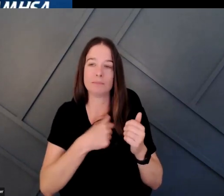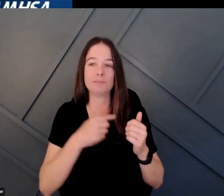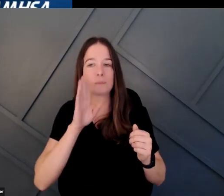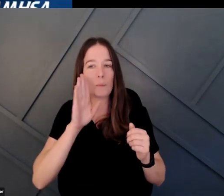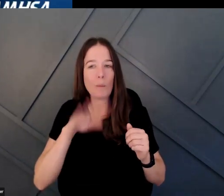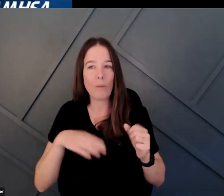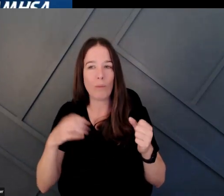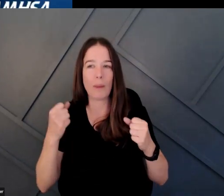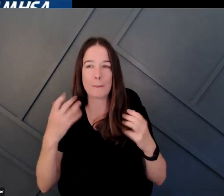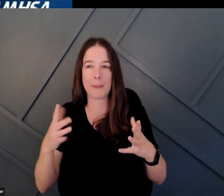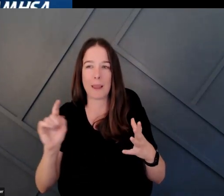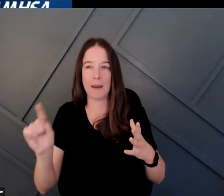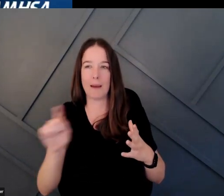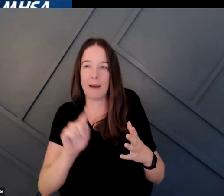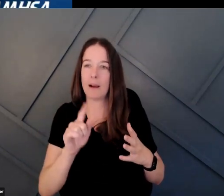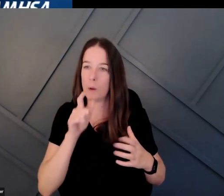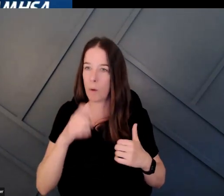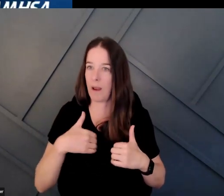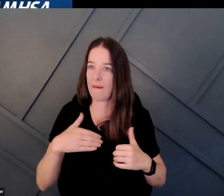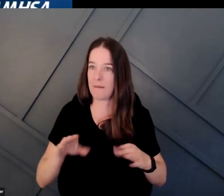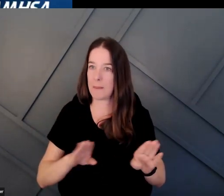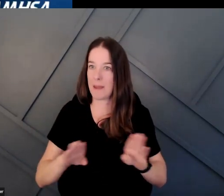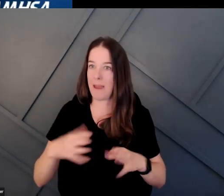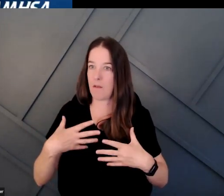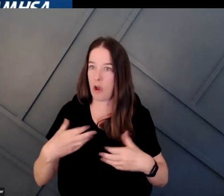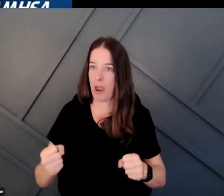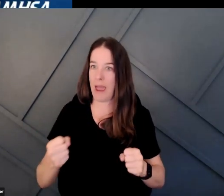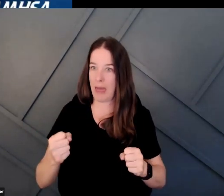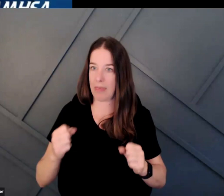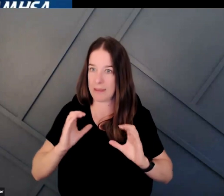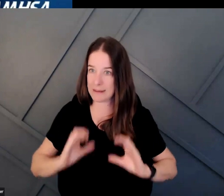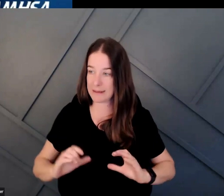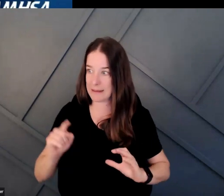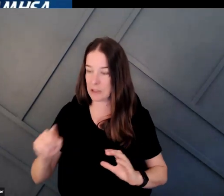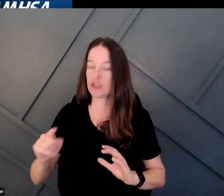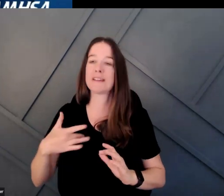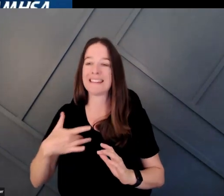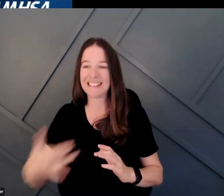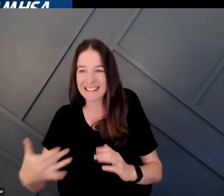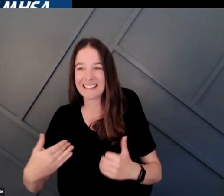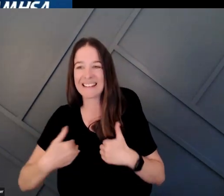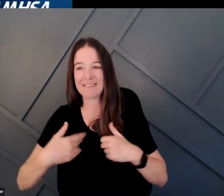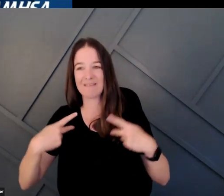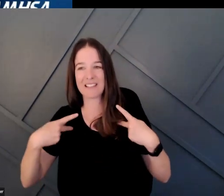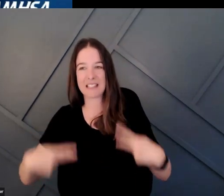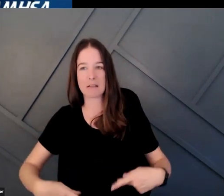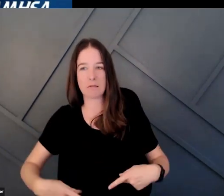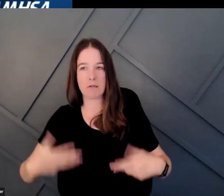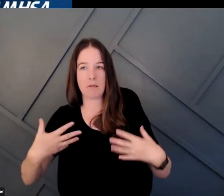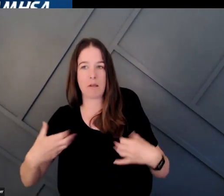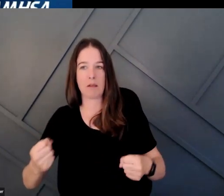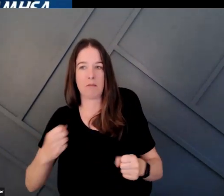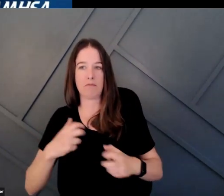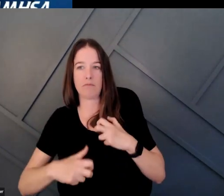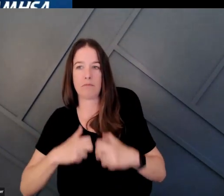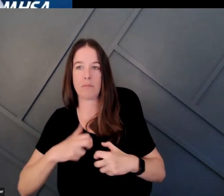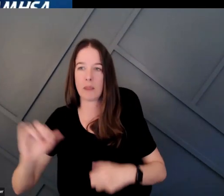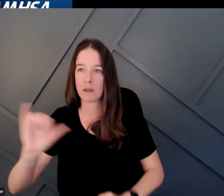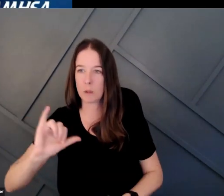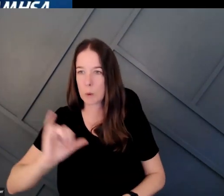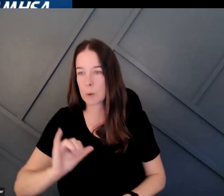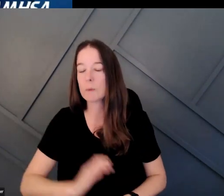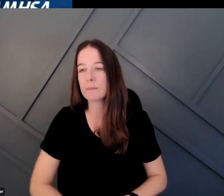with the behavioral health conditions have these other types of kind of what would be